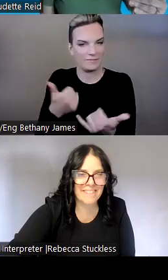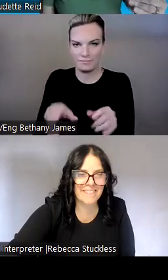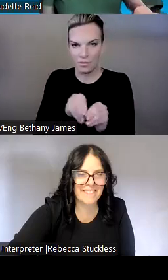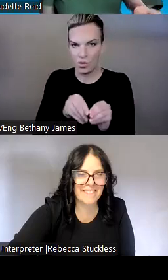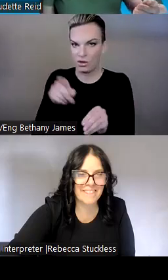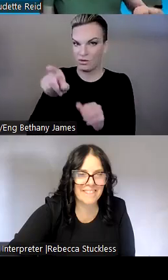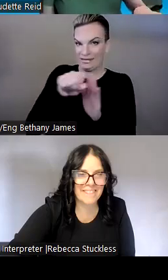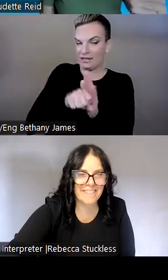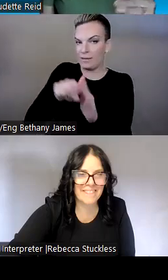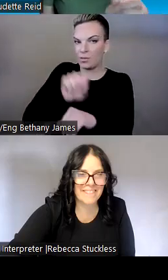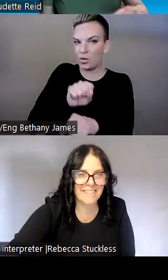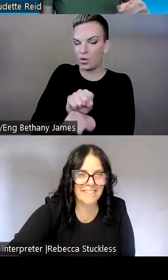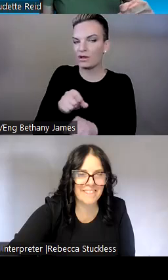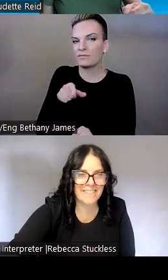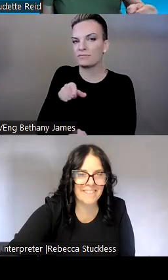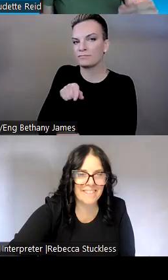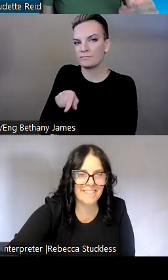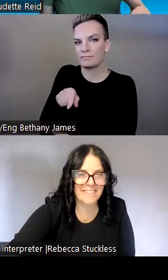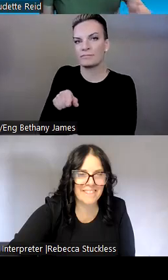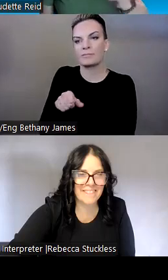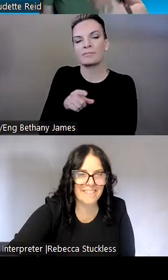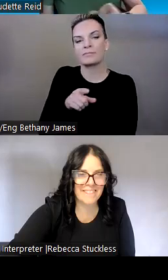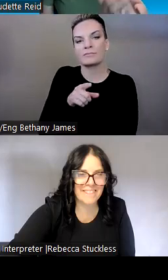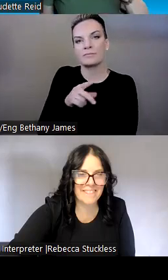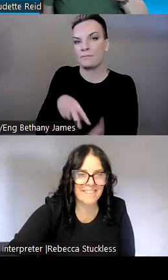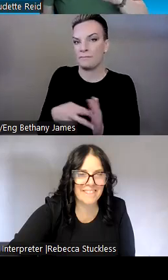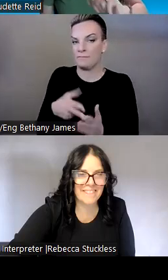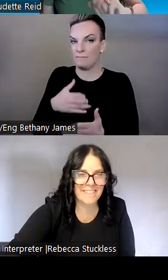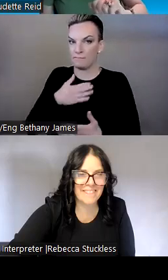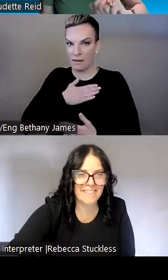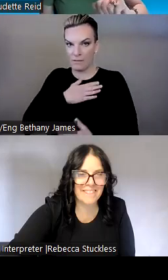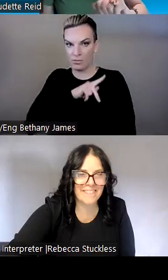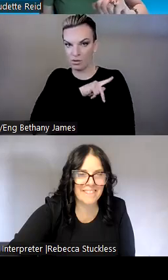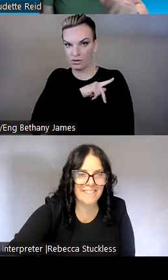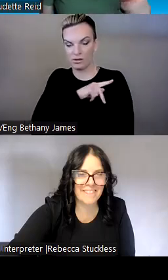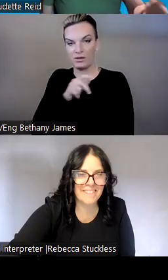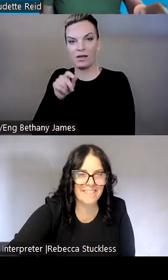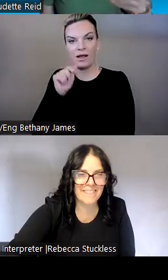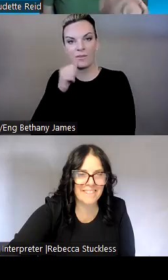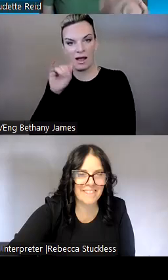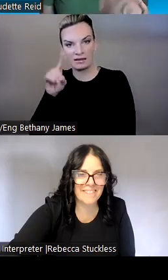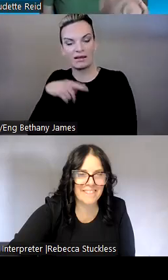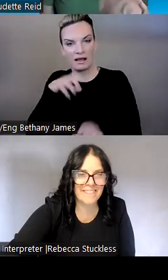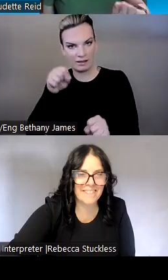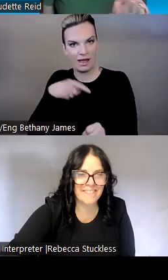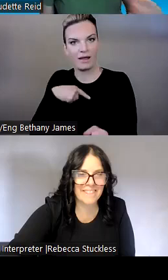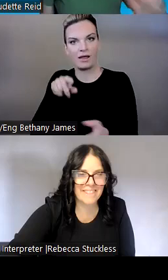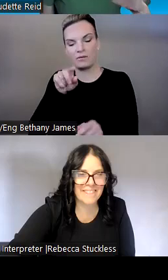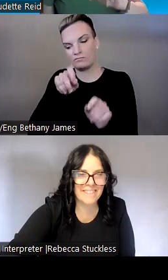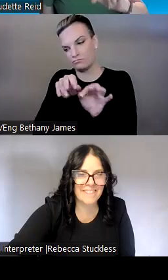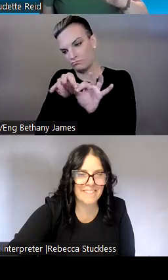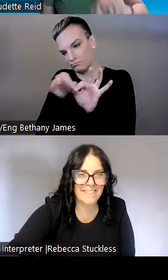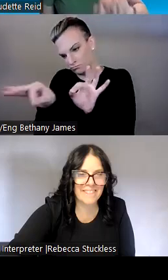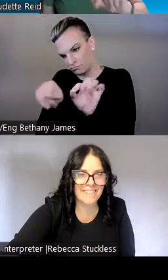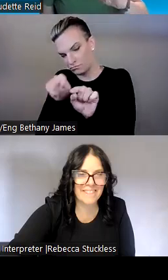the policy doesn't prohibit us from using our personal Apple ID number to download an app